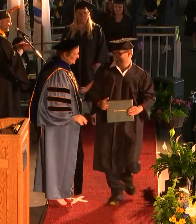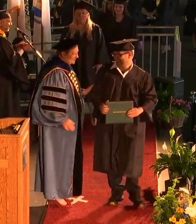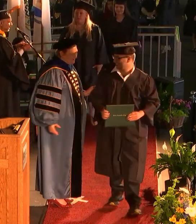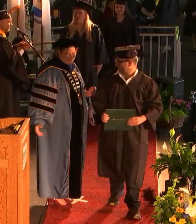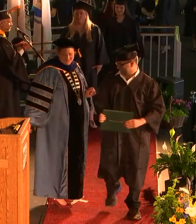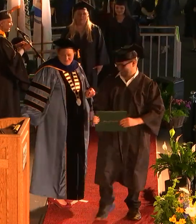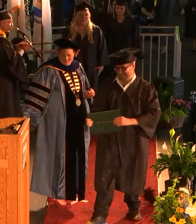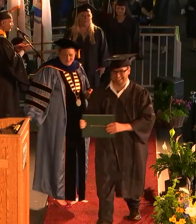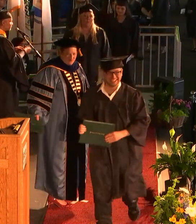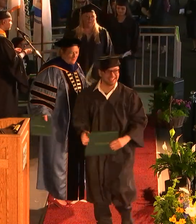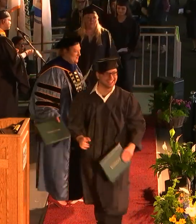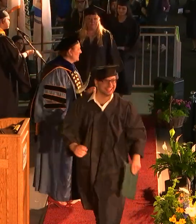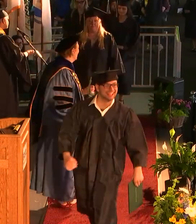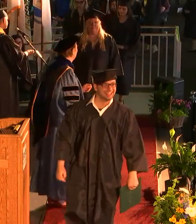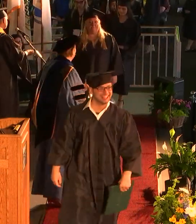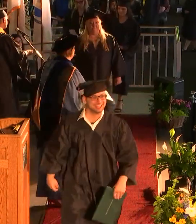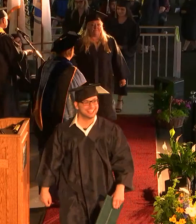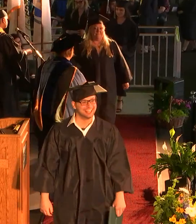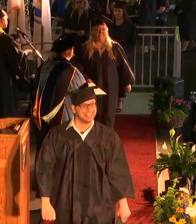Casey L. Mello.